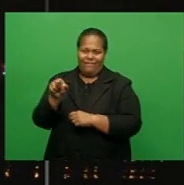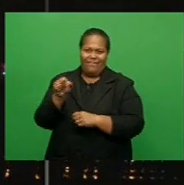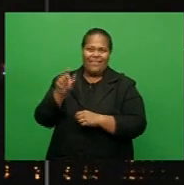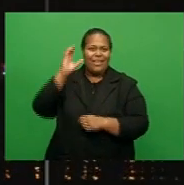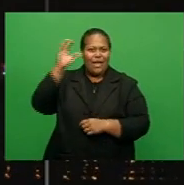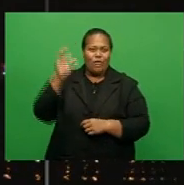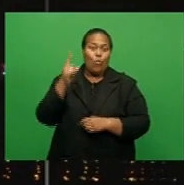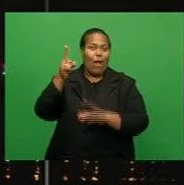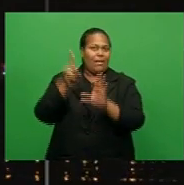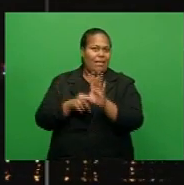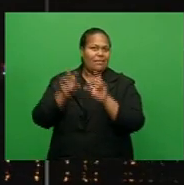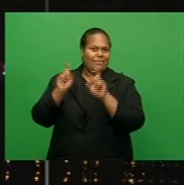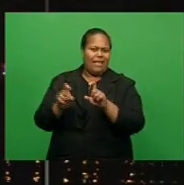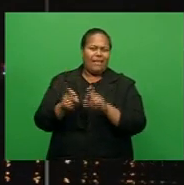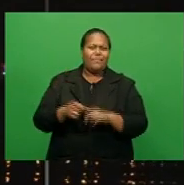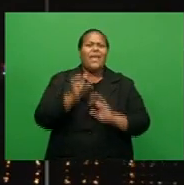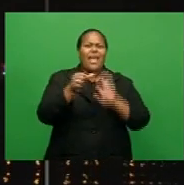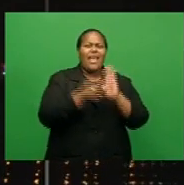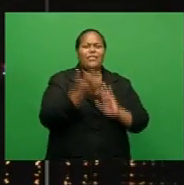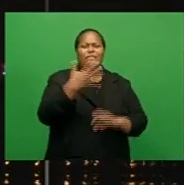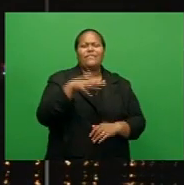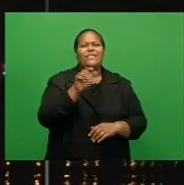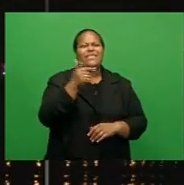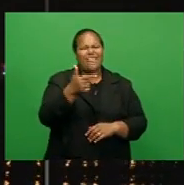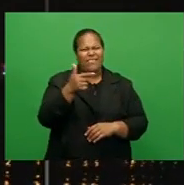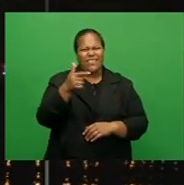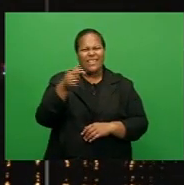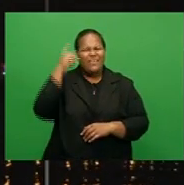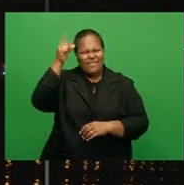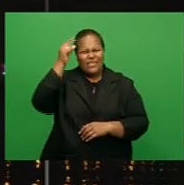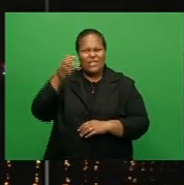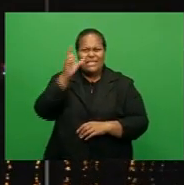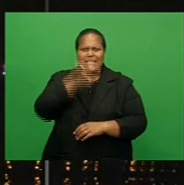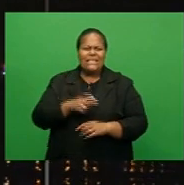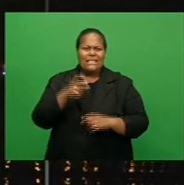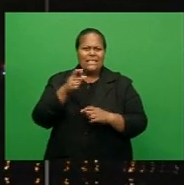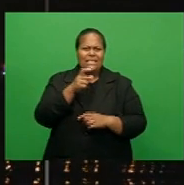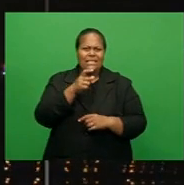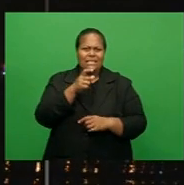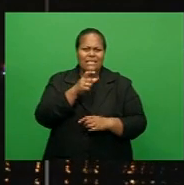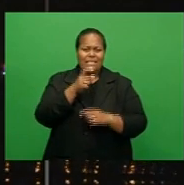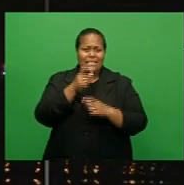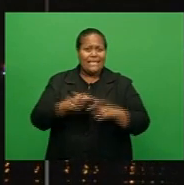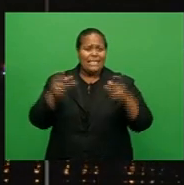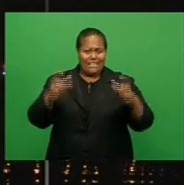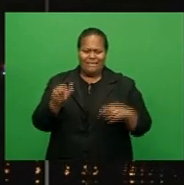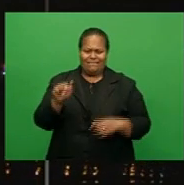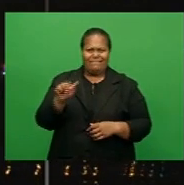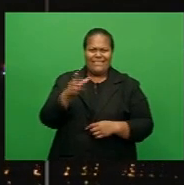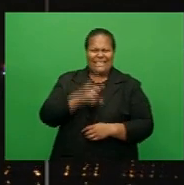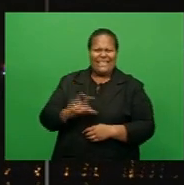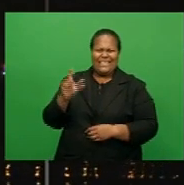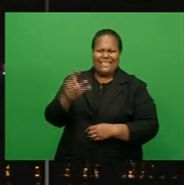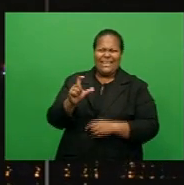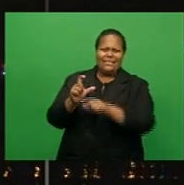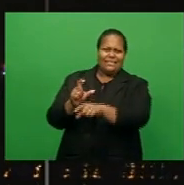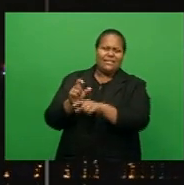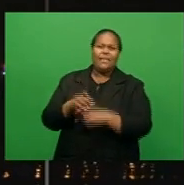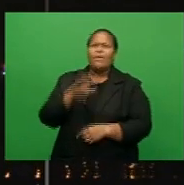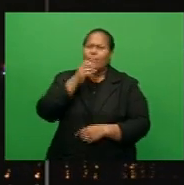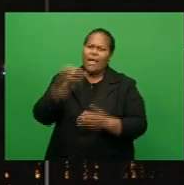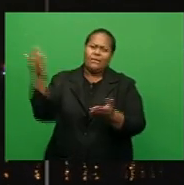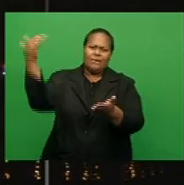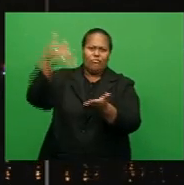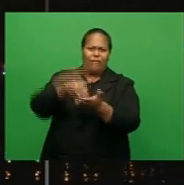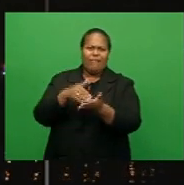is a 57-year-old Fijian citizen who arrived in Nadi on Saturday, October 24th. The man was on a repatriation